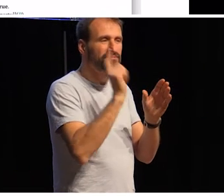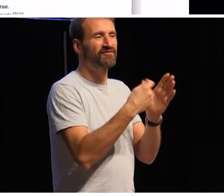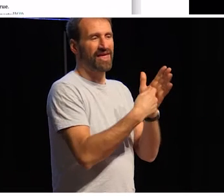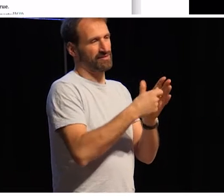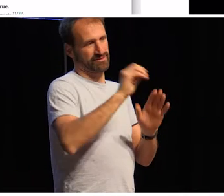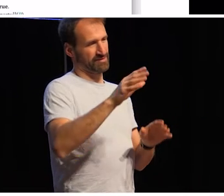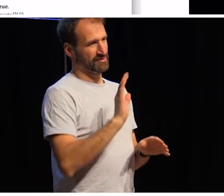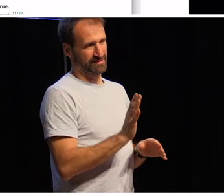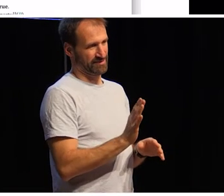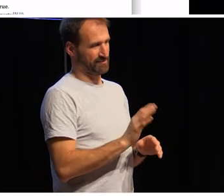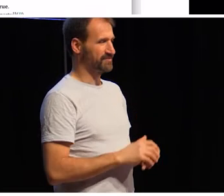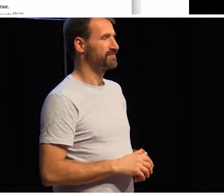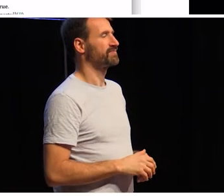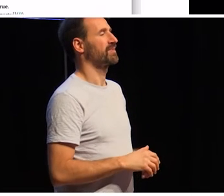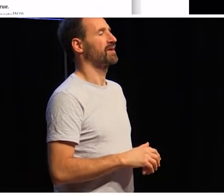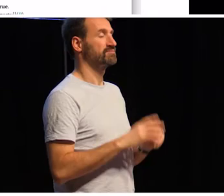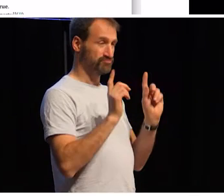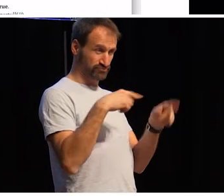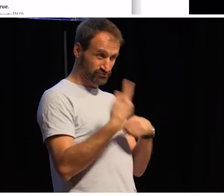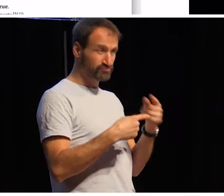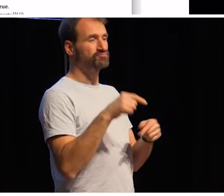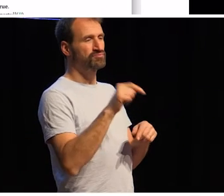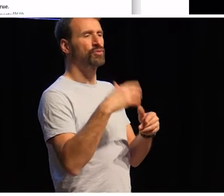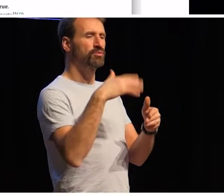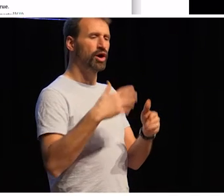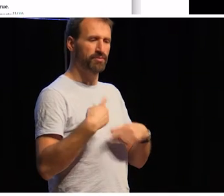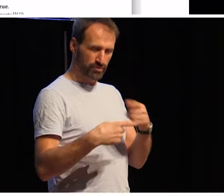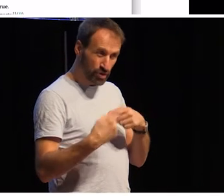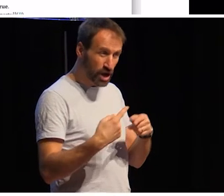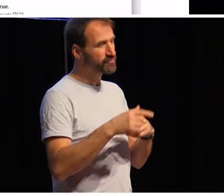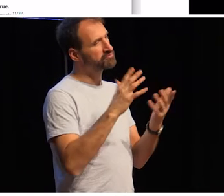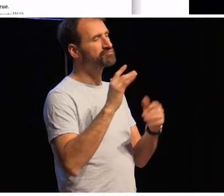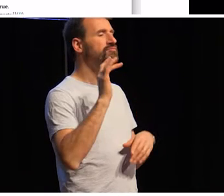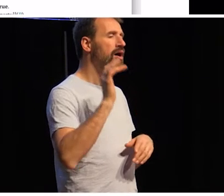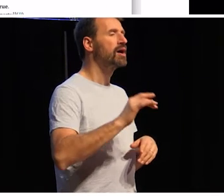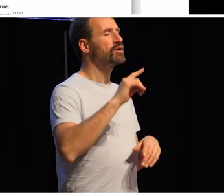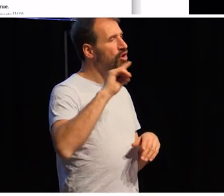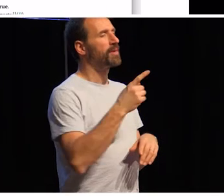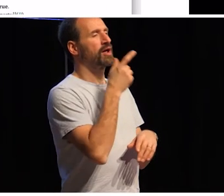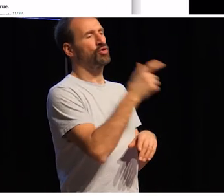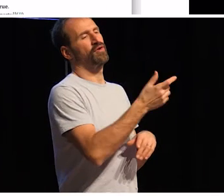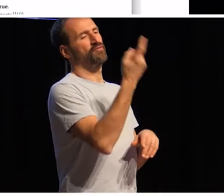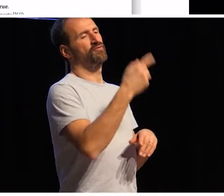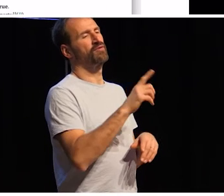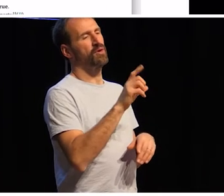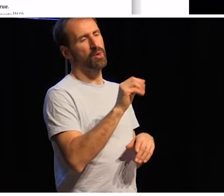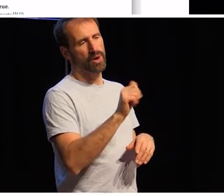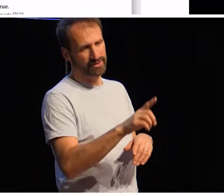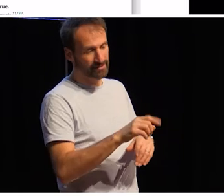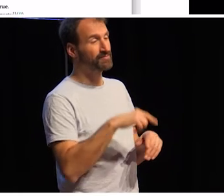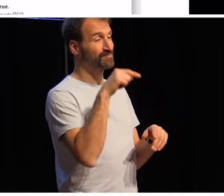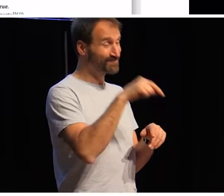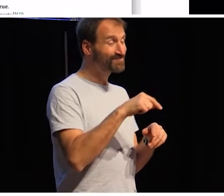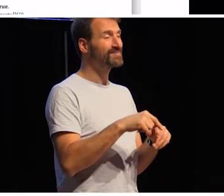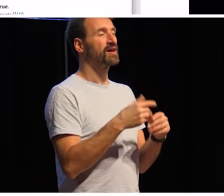access. So as we keep running the program, eventually we call load again. And we get up here where we have to do a property